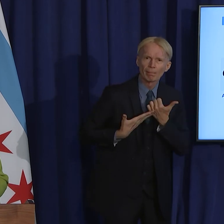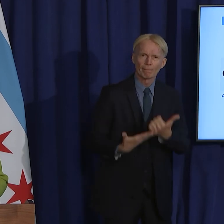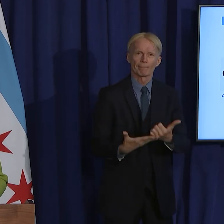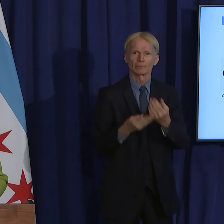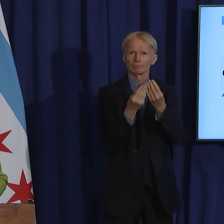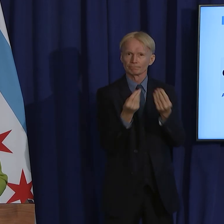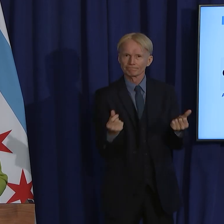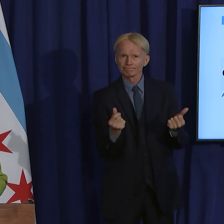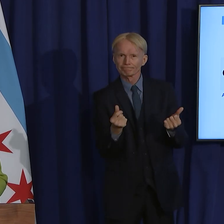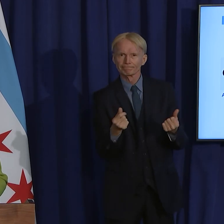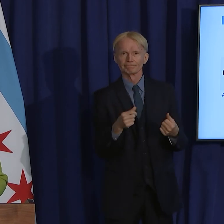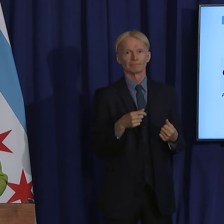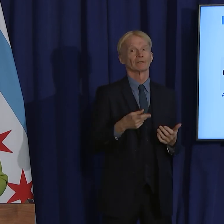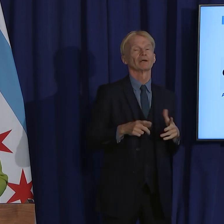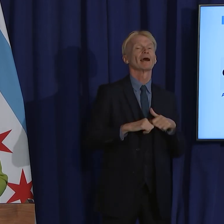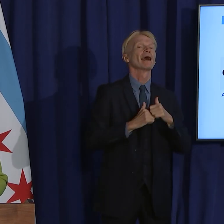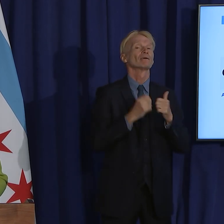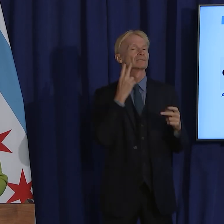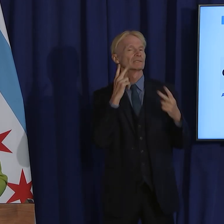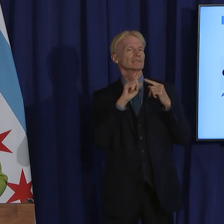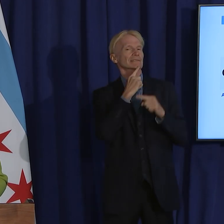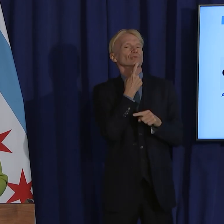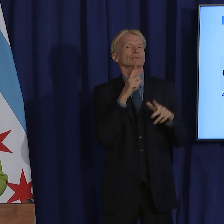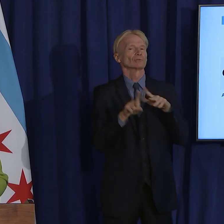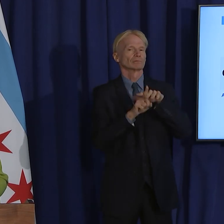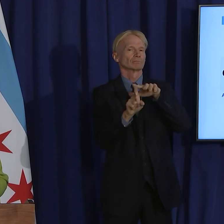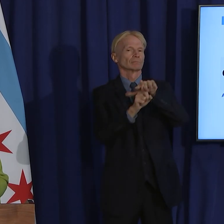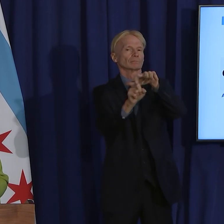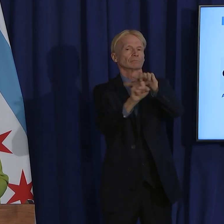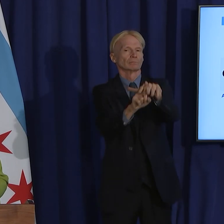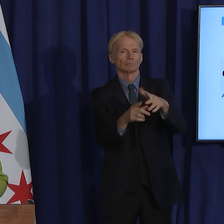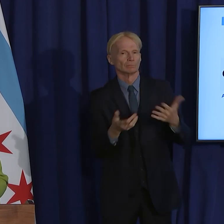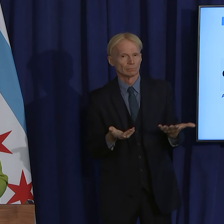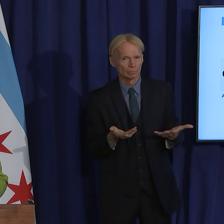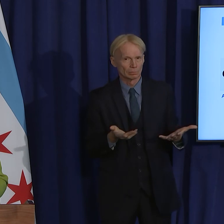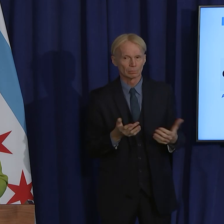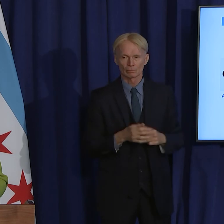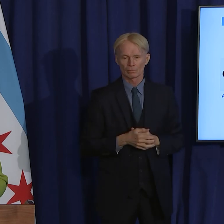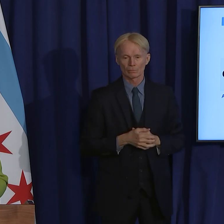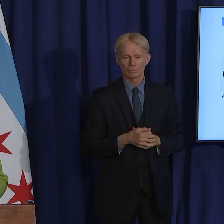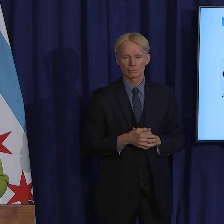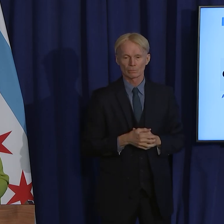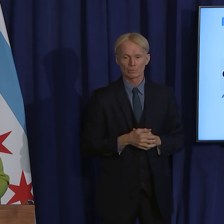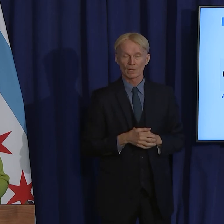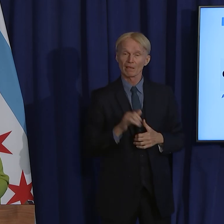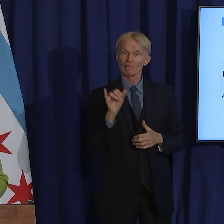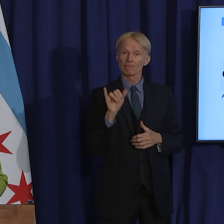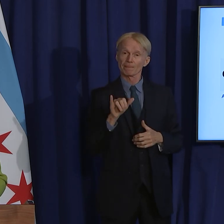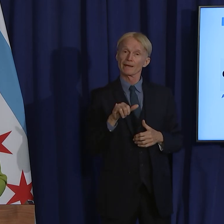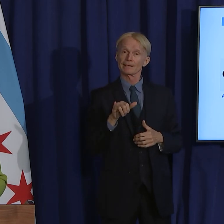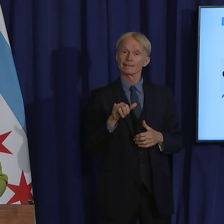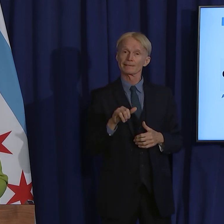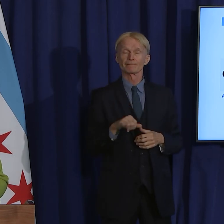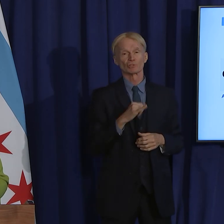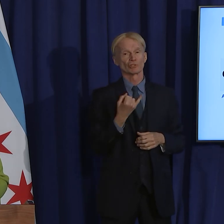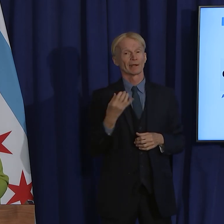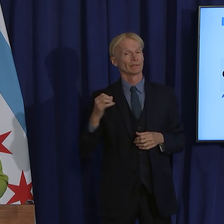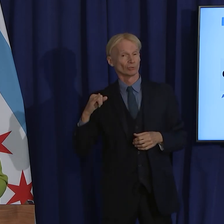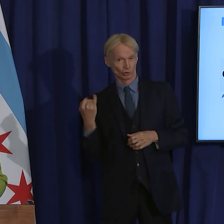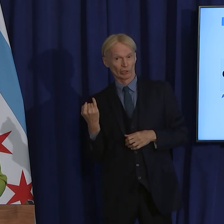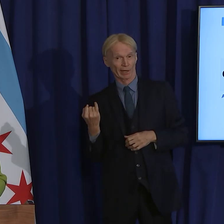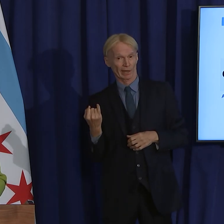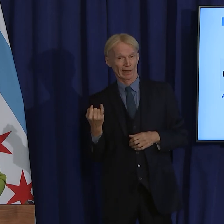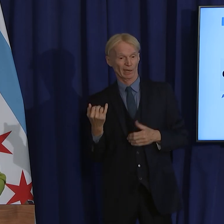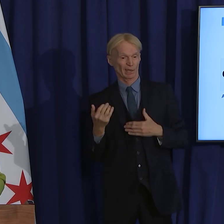we are seeing severe outcomes show up, which is why I, again, even in the context of this J&J news, want to emphasize